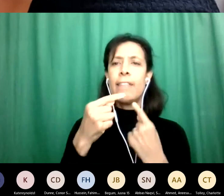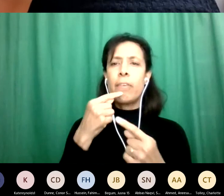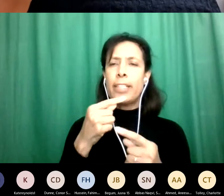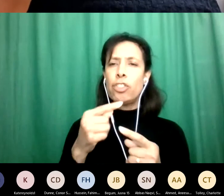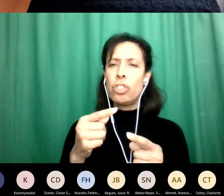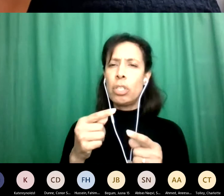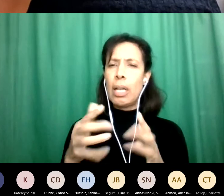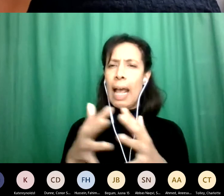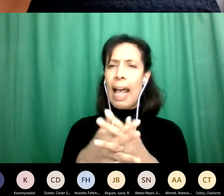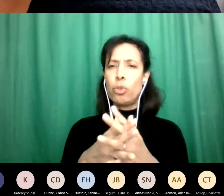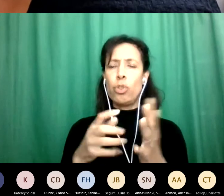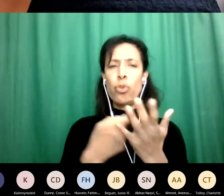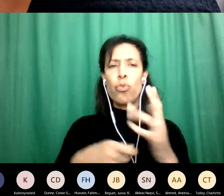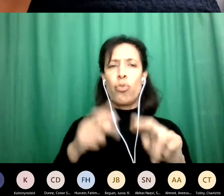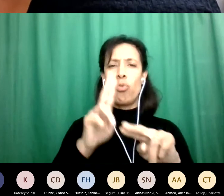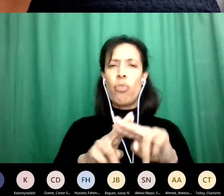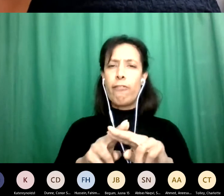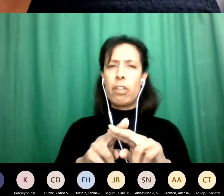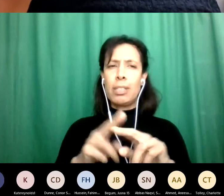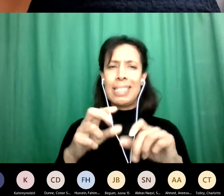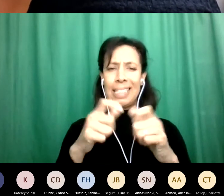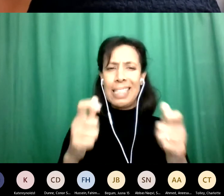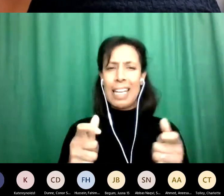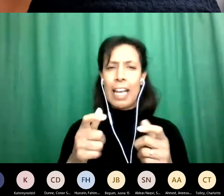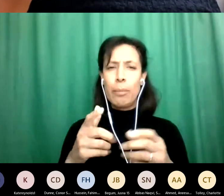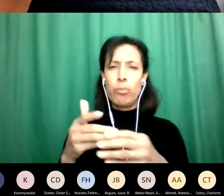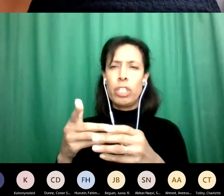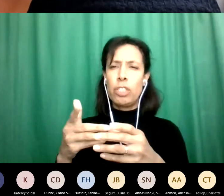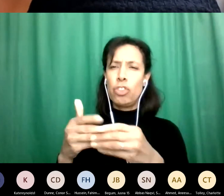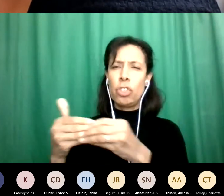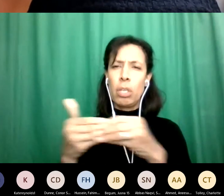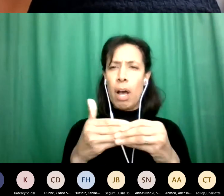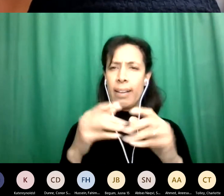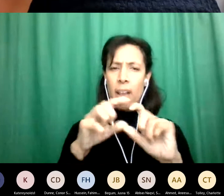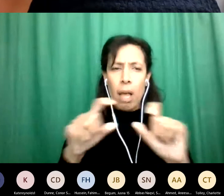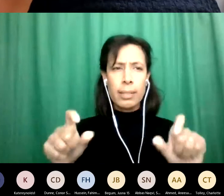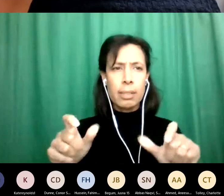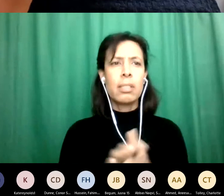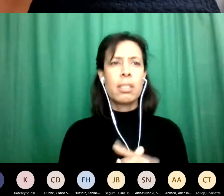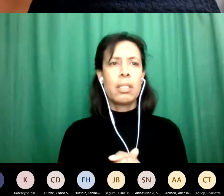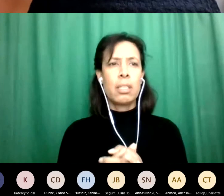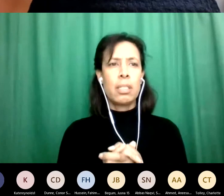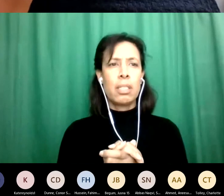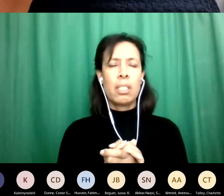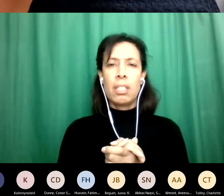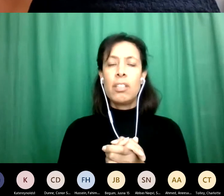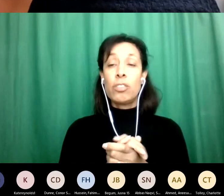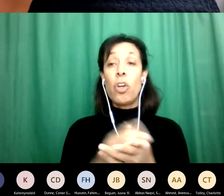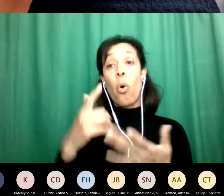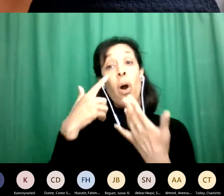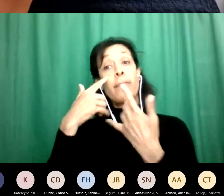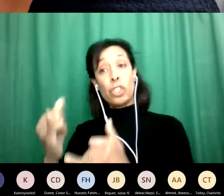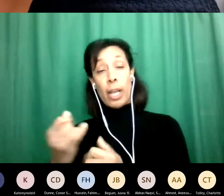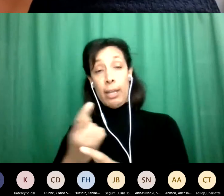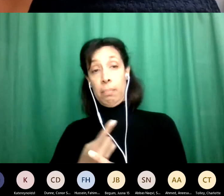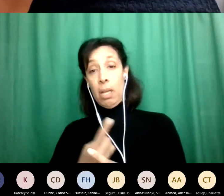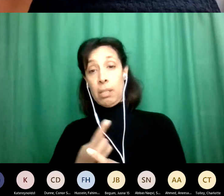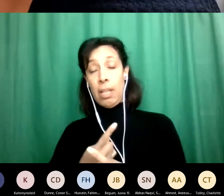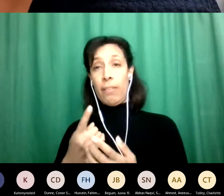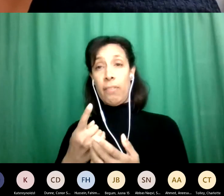guidelines there. I've checked it. I don't see any information about date of publication, so you would indicate that's